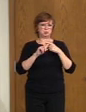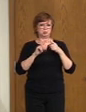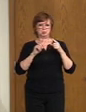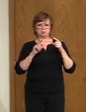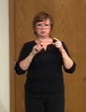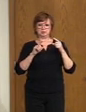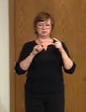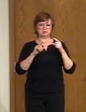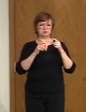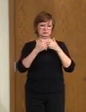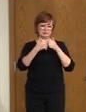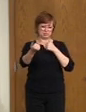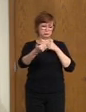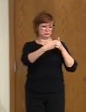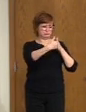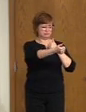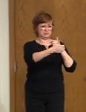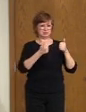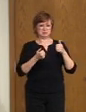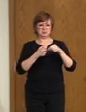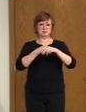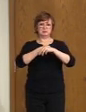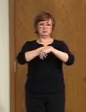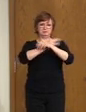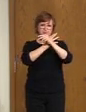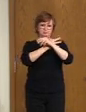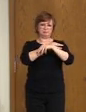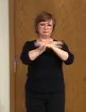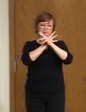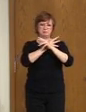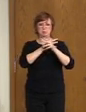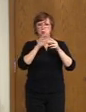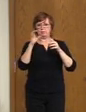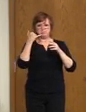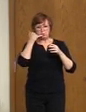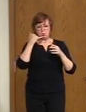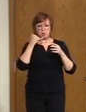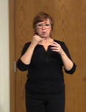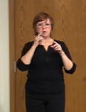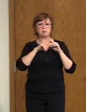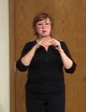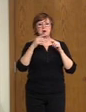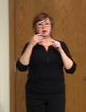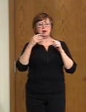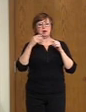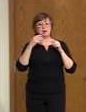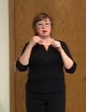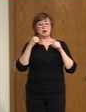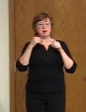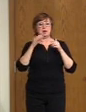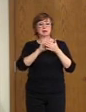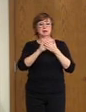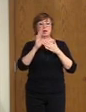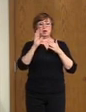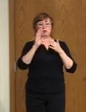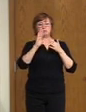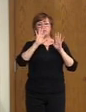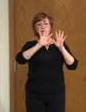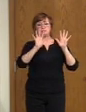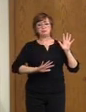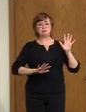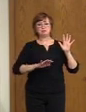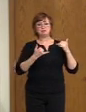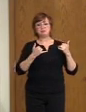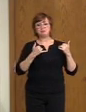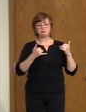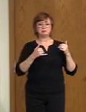means. Obviously, with the mild weather, a lot of people are outdoors, like in the spring of this year, and that's again good to be outdoors, and it's